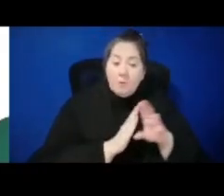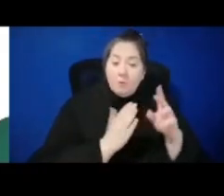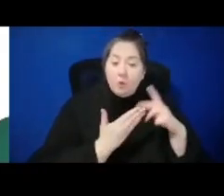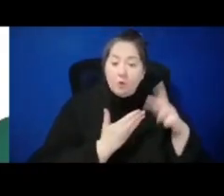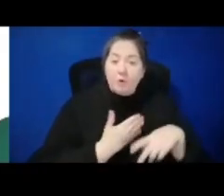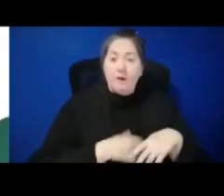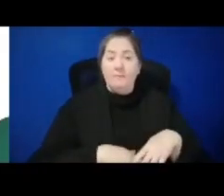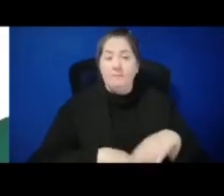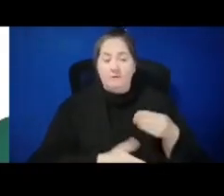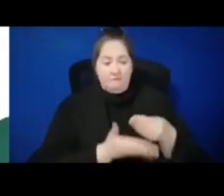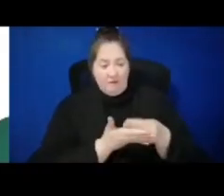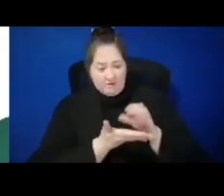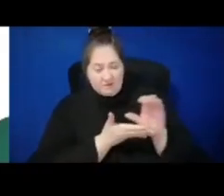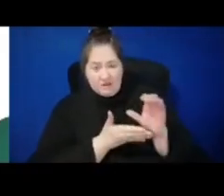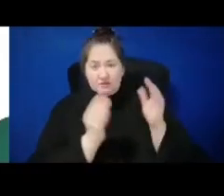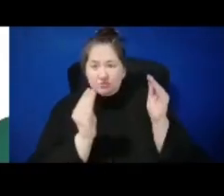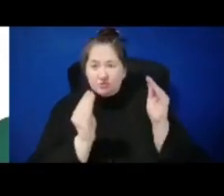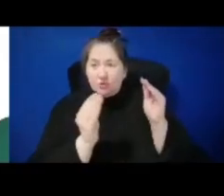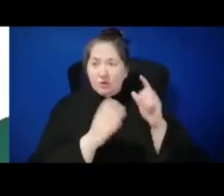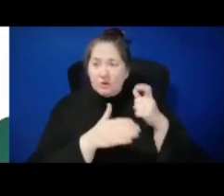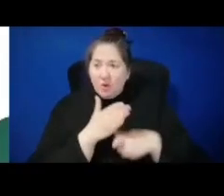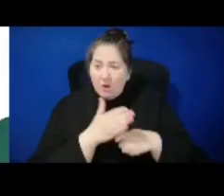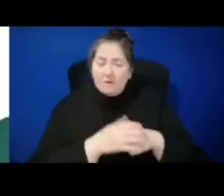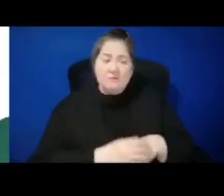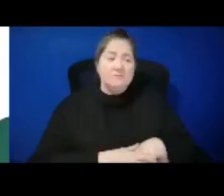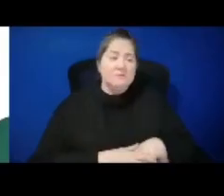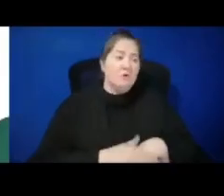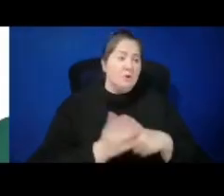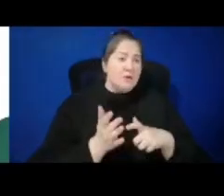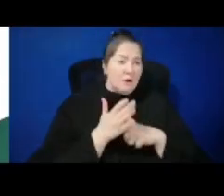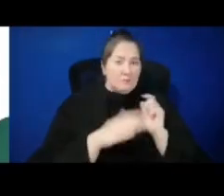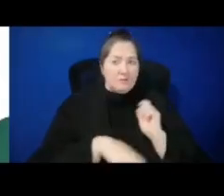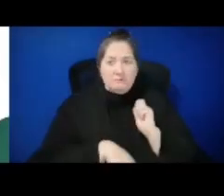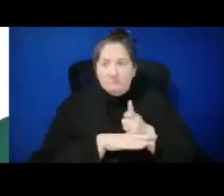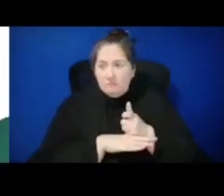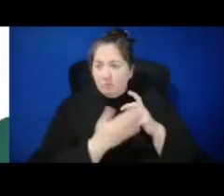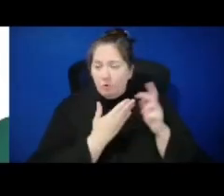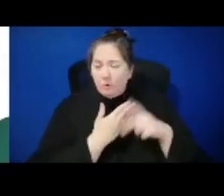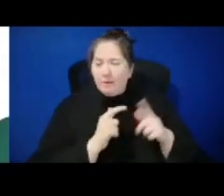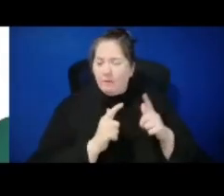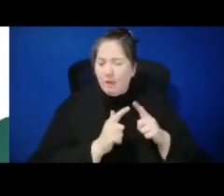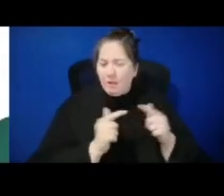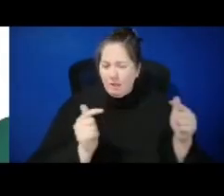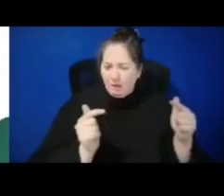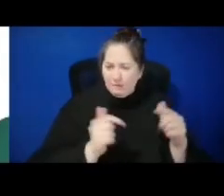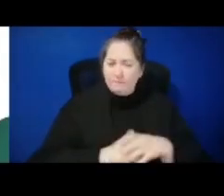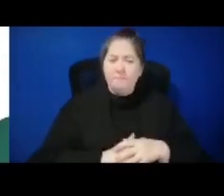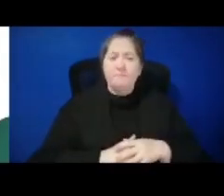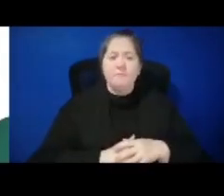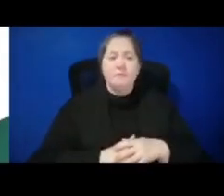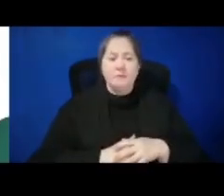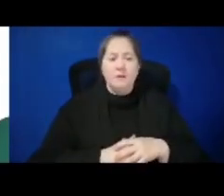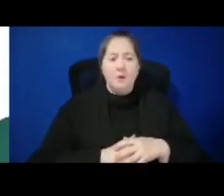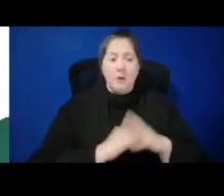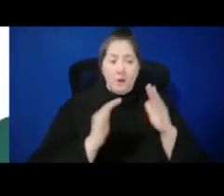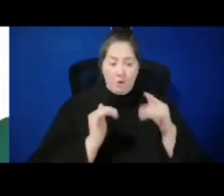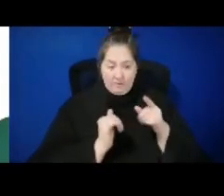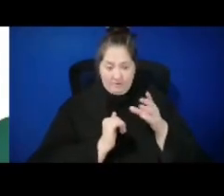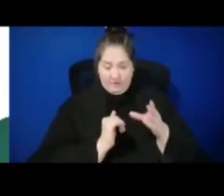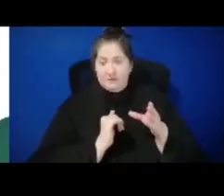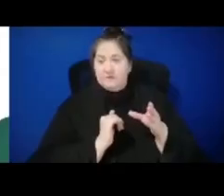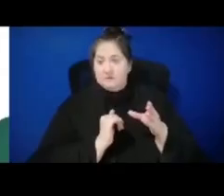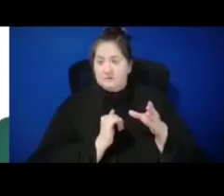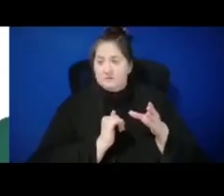fund the instructional costs, what their requirements are to establish a program, so on and so forth. So we hope that this